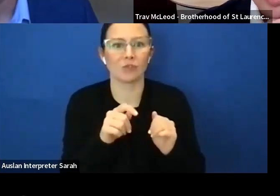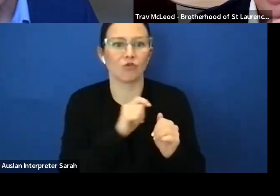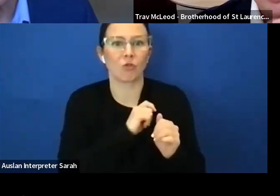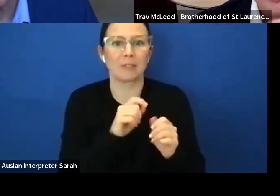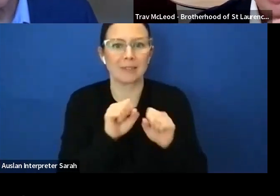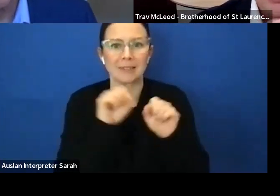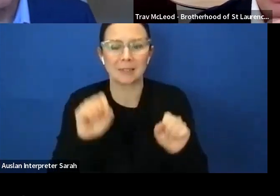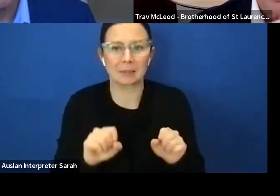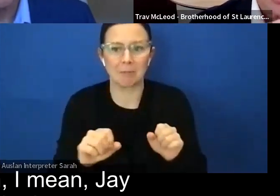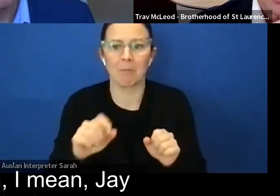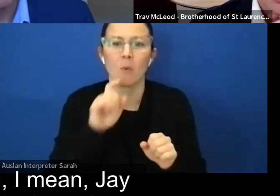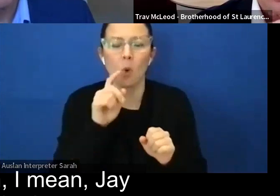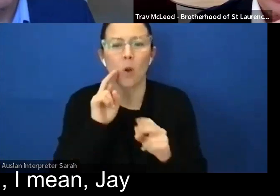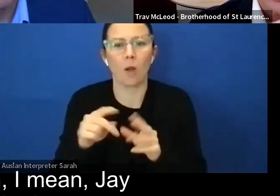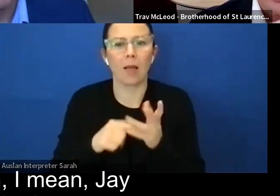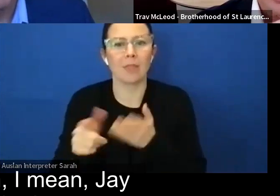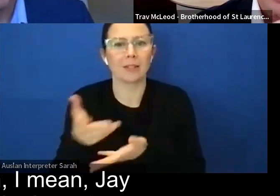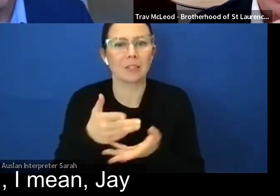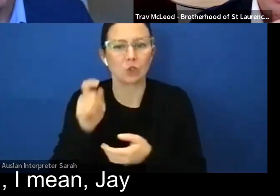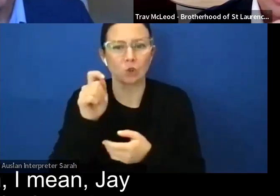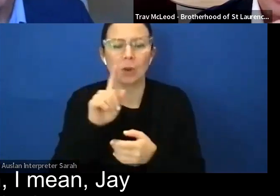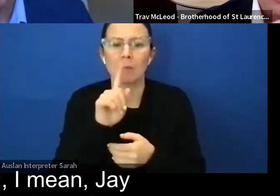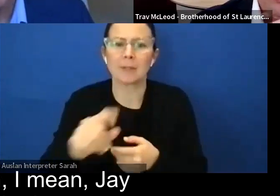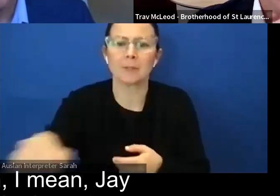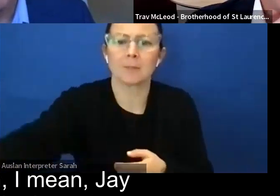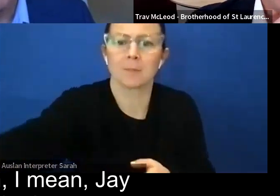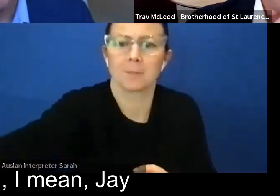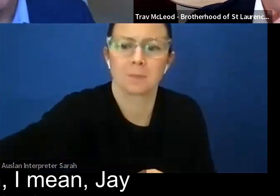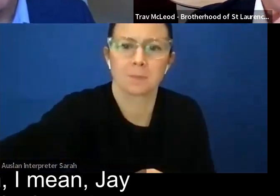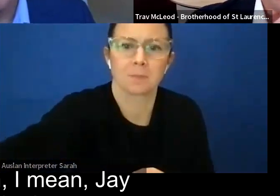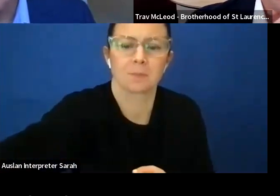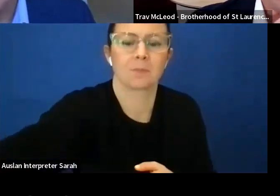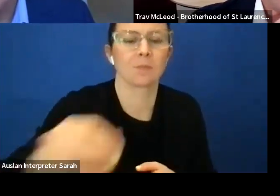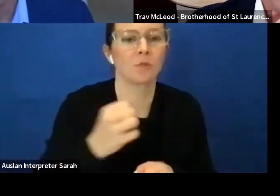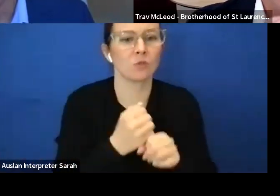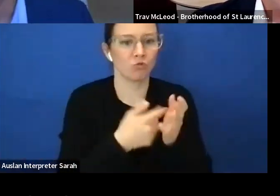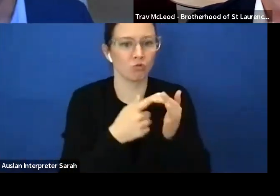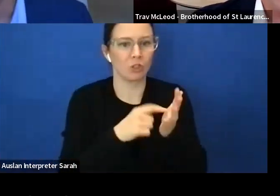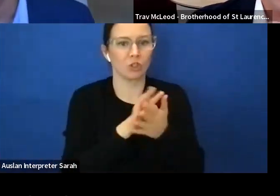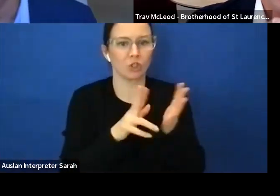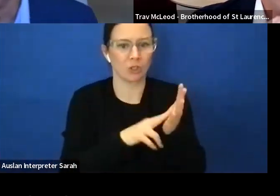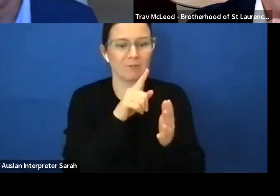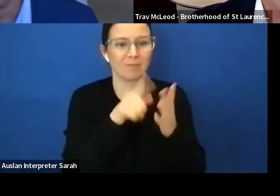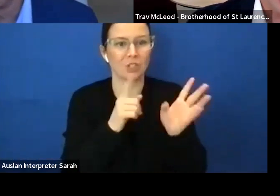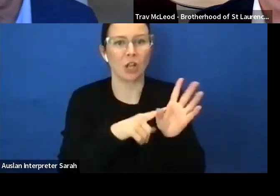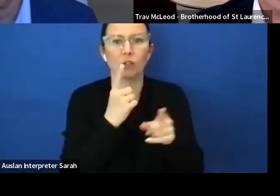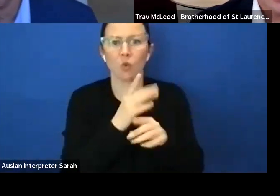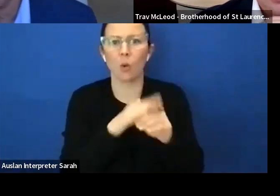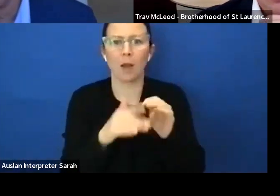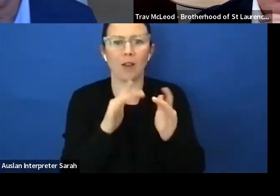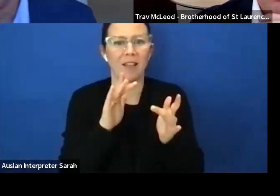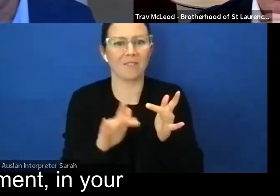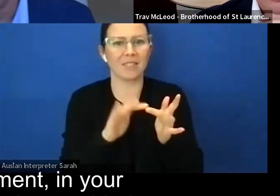in the discussion in a moment. But Gretchen, I mean, Jay did talk about the importance of investment in